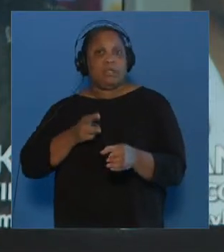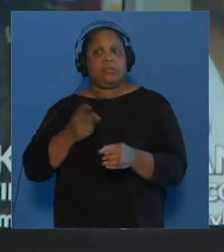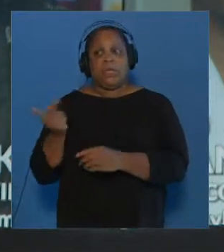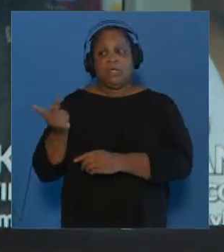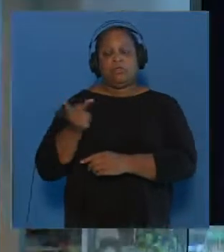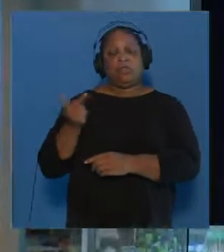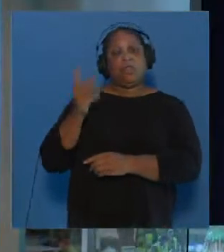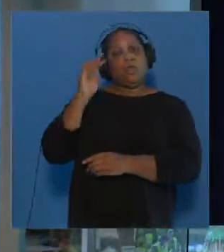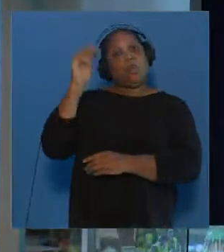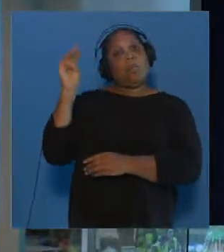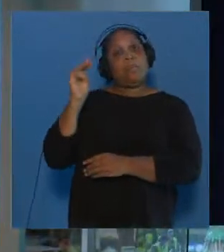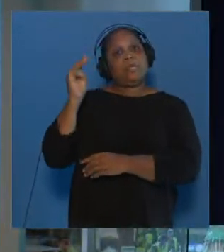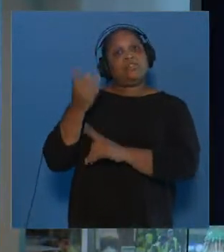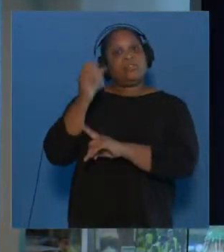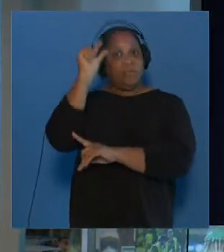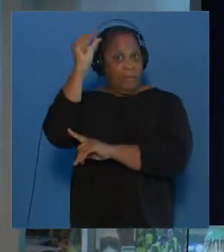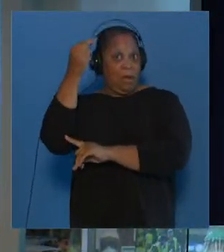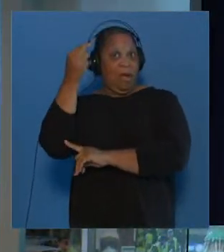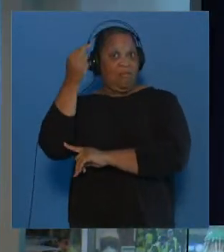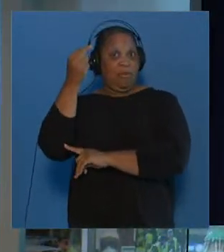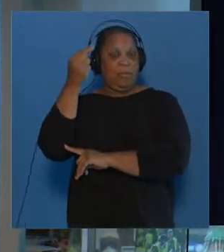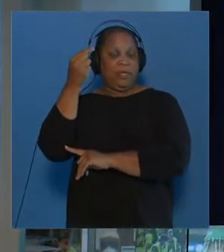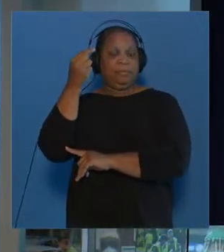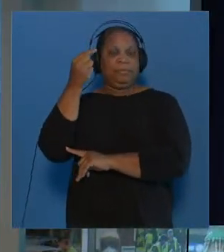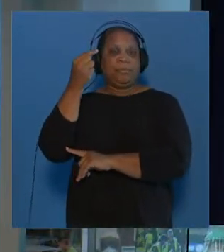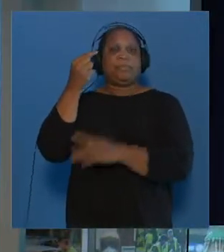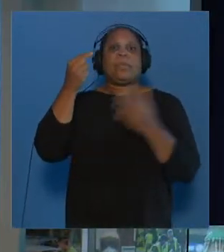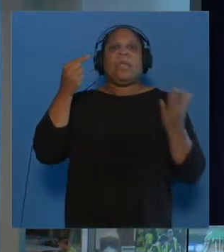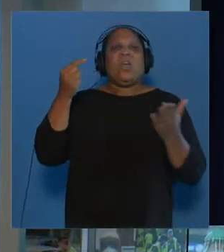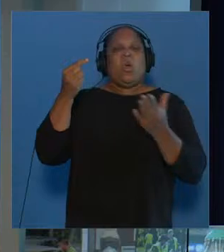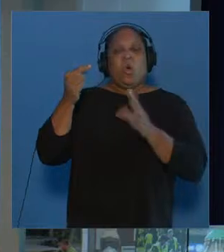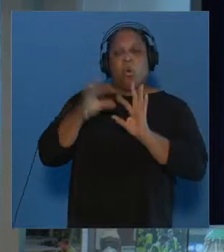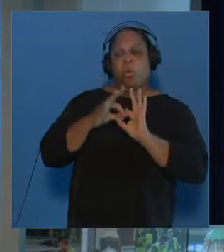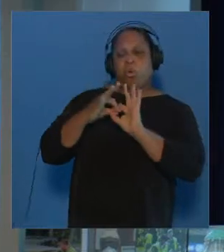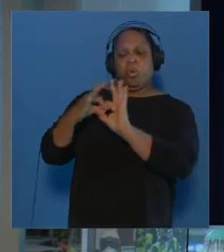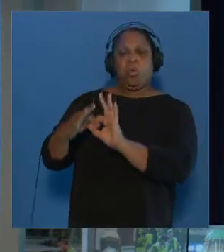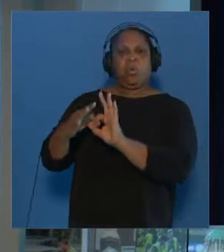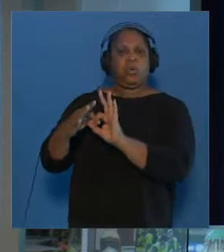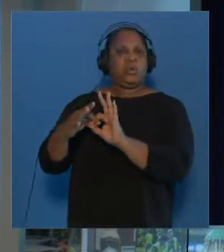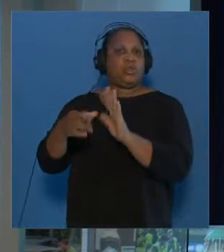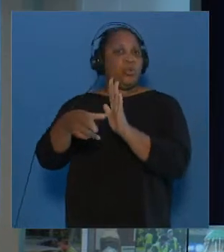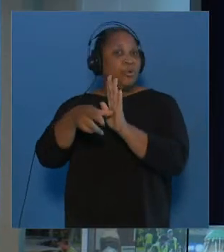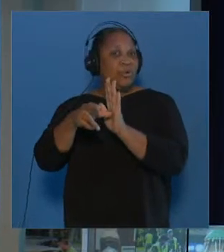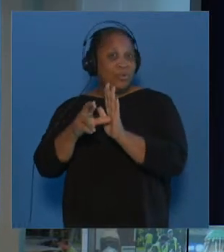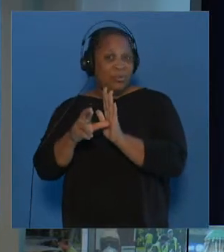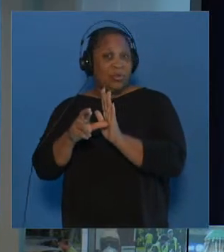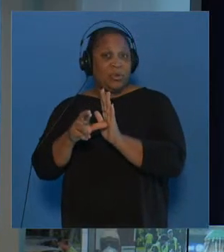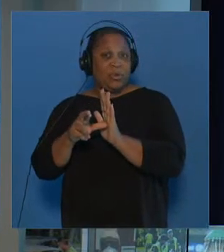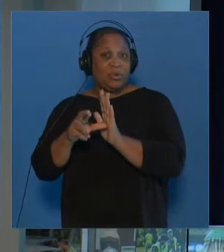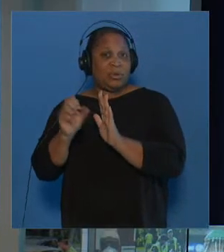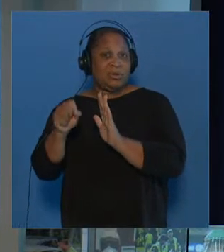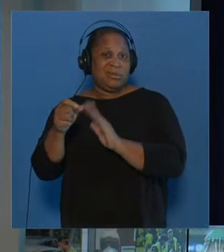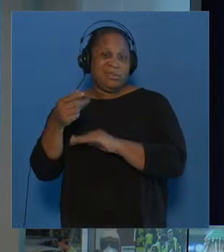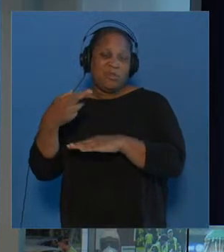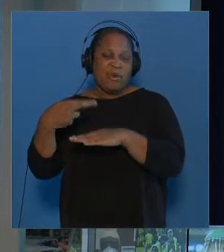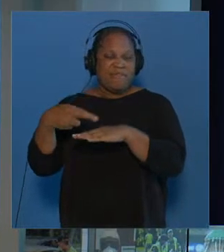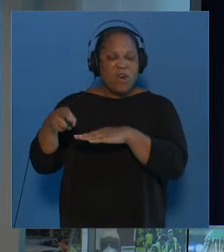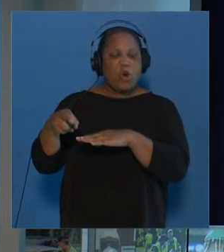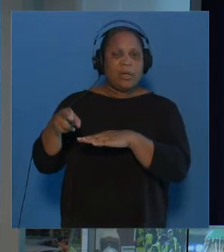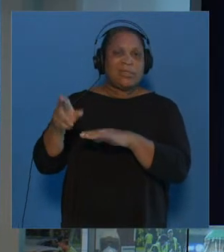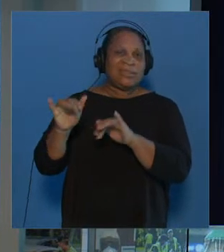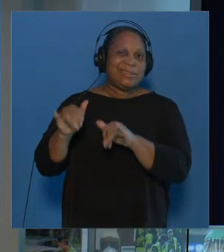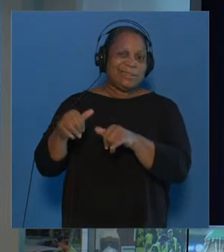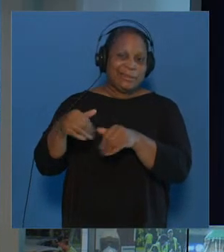government. Trevor, with respect to the review concerning the circumstances that that you're referring to, that is